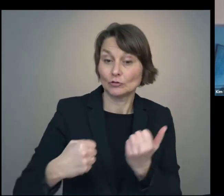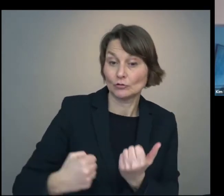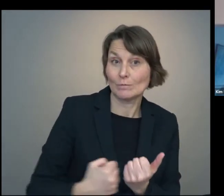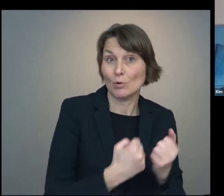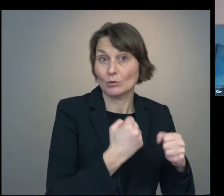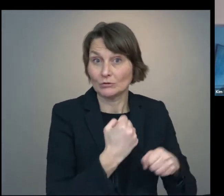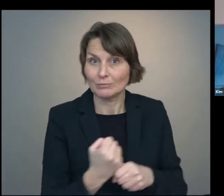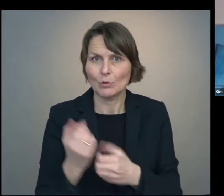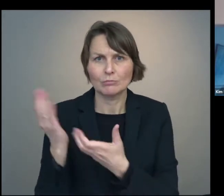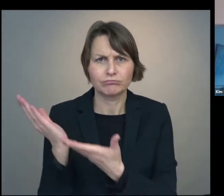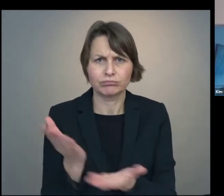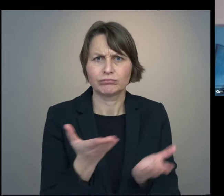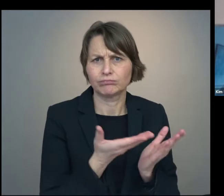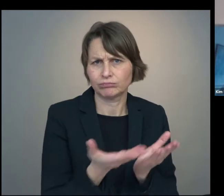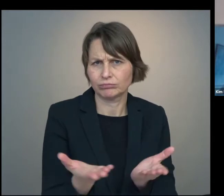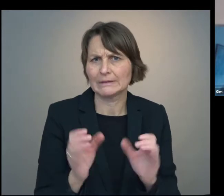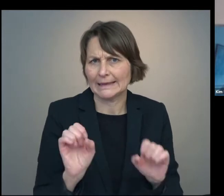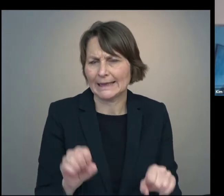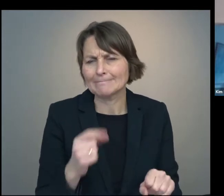In the US, we had